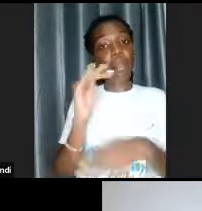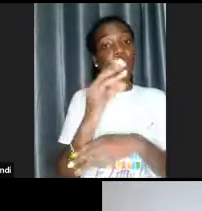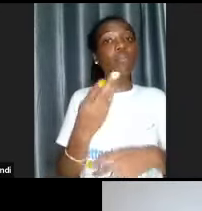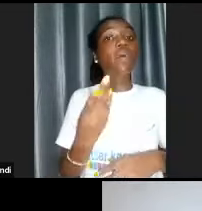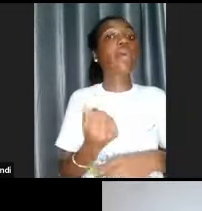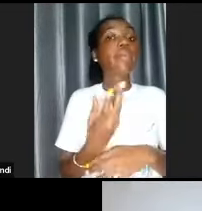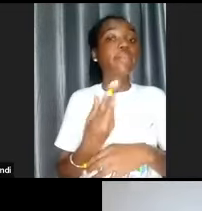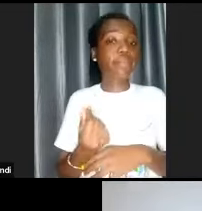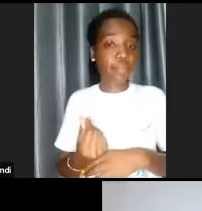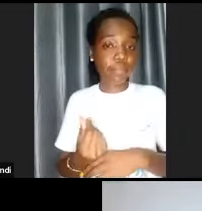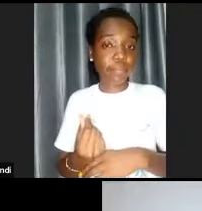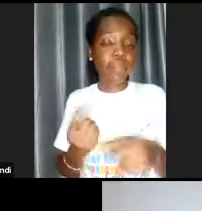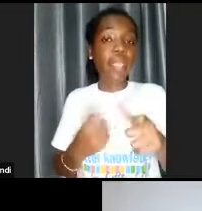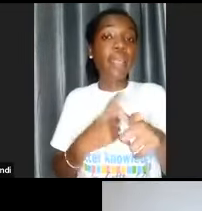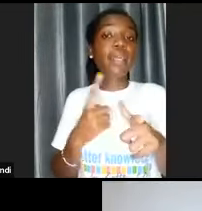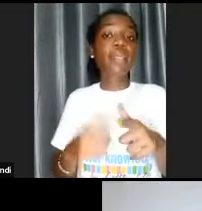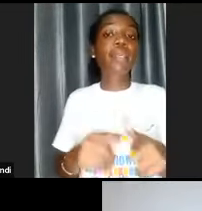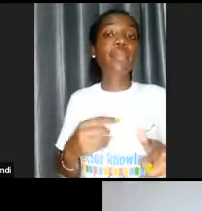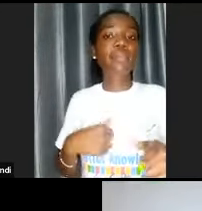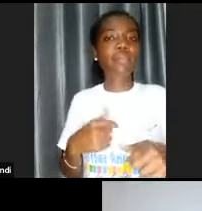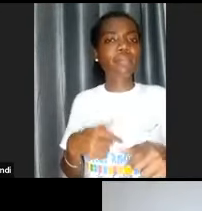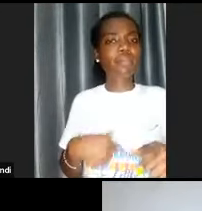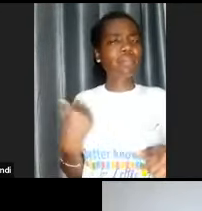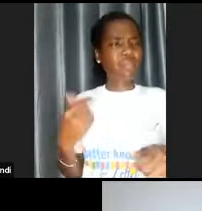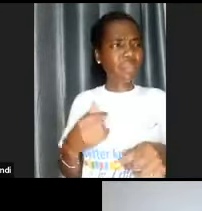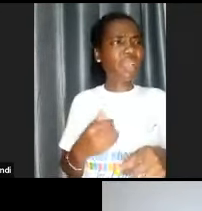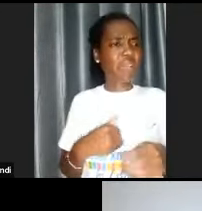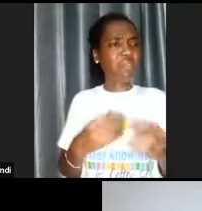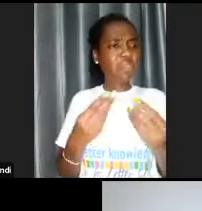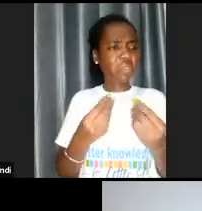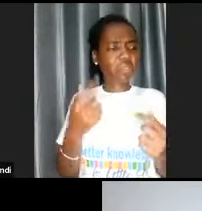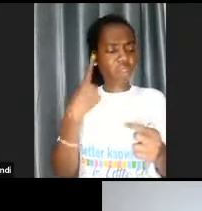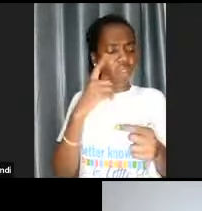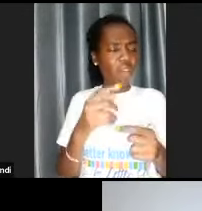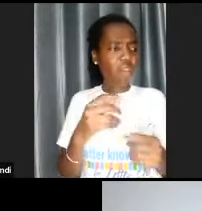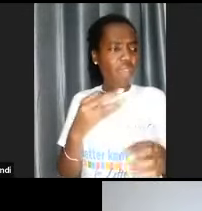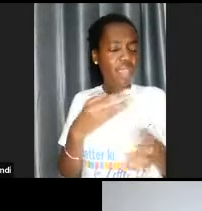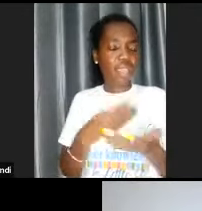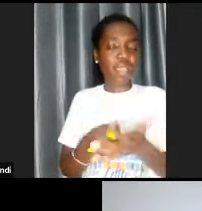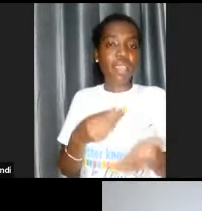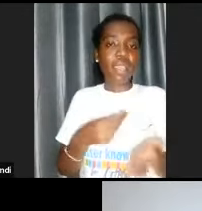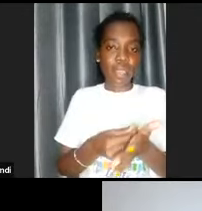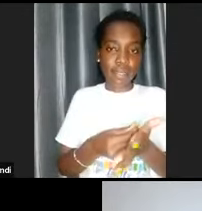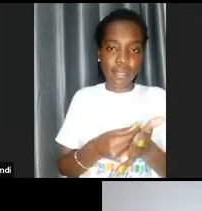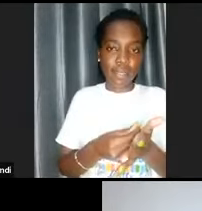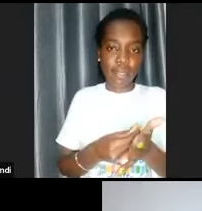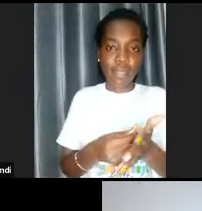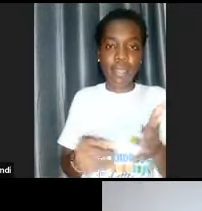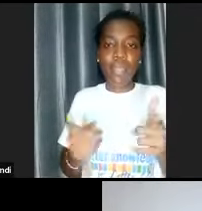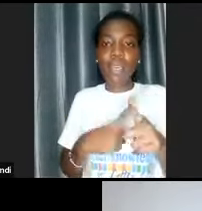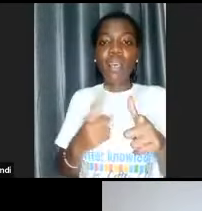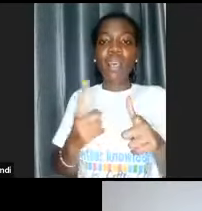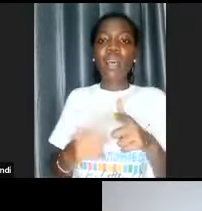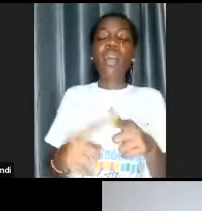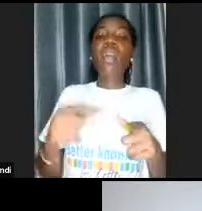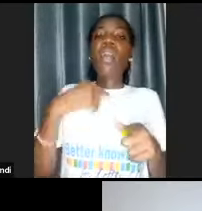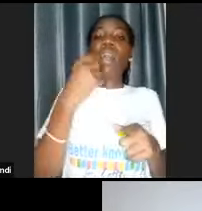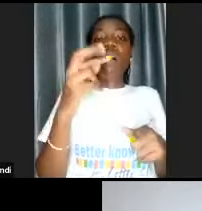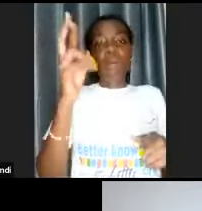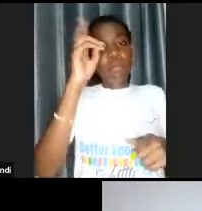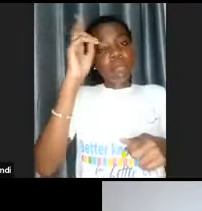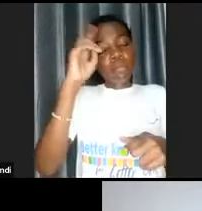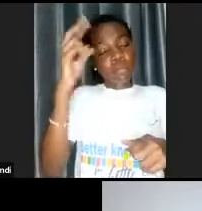it seems I have a solution for finances. Today, that guy runs a microfinance. And he anchored his purpose on financial